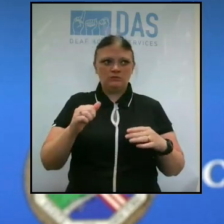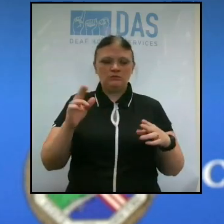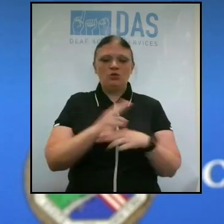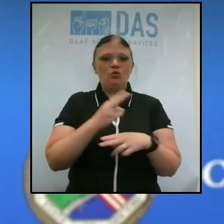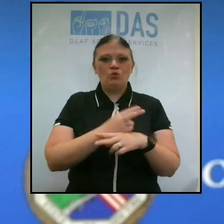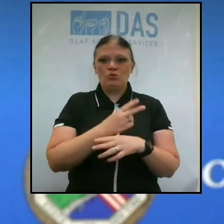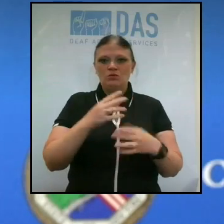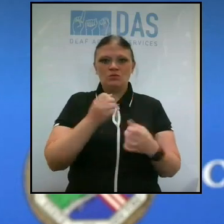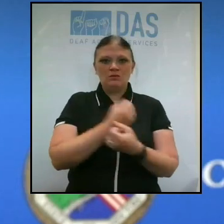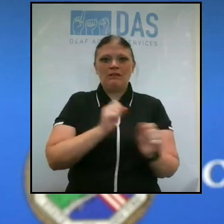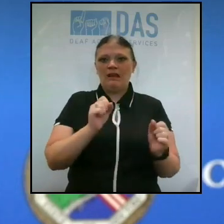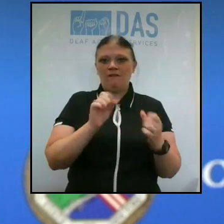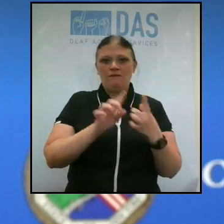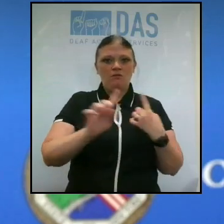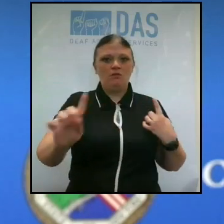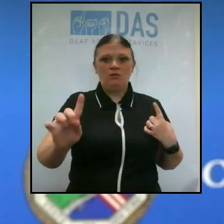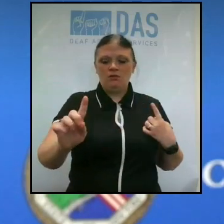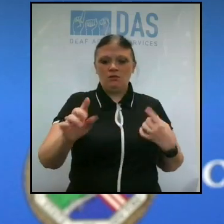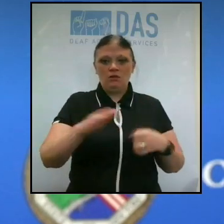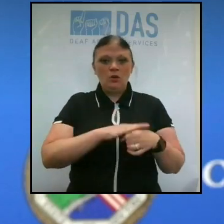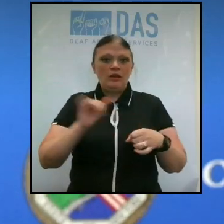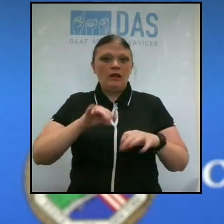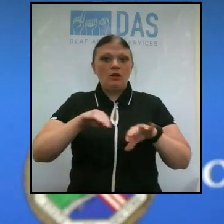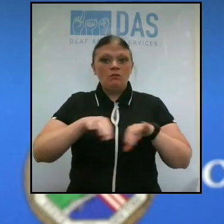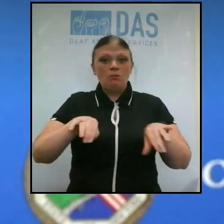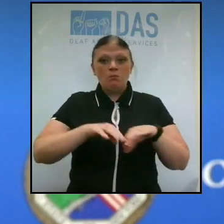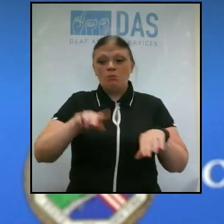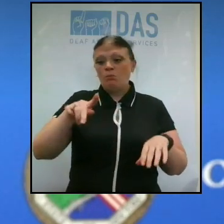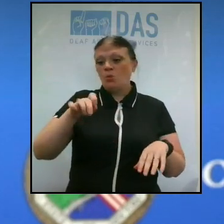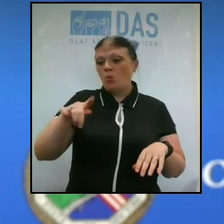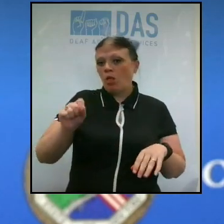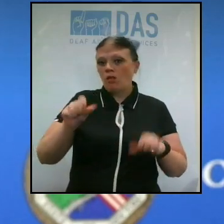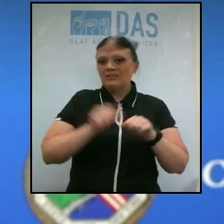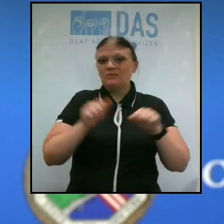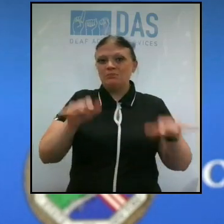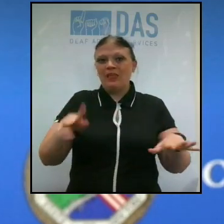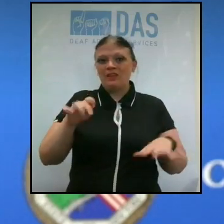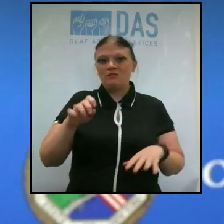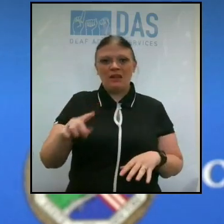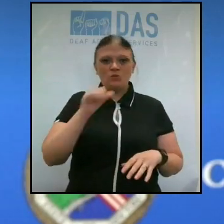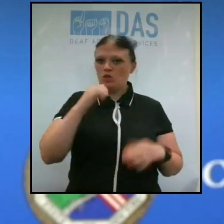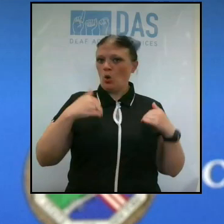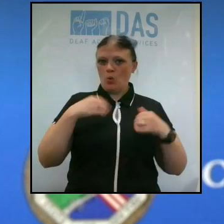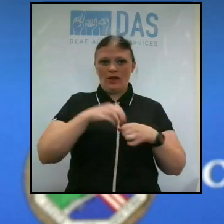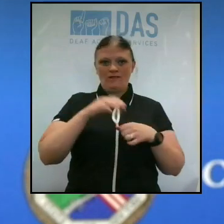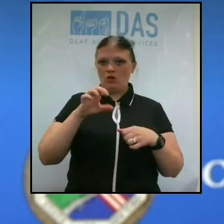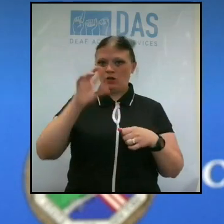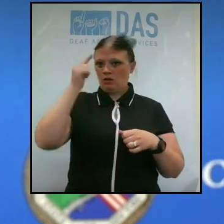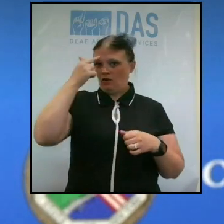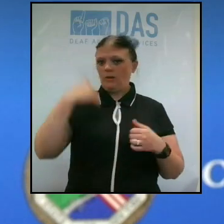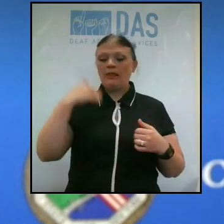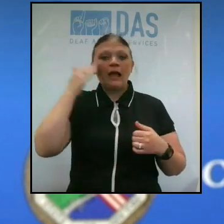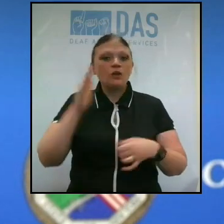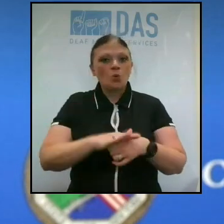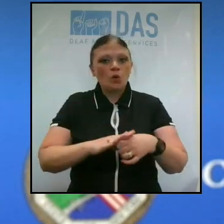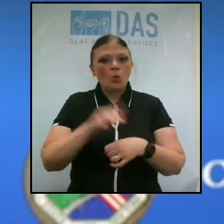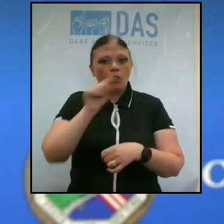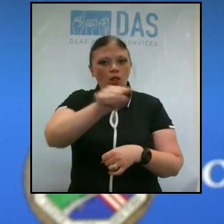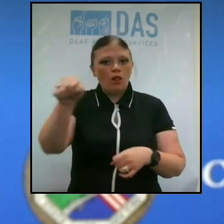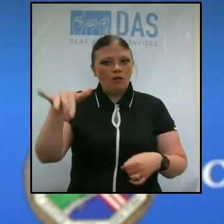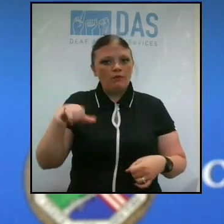when it comes to locations like pools, splash pads, which we do not have in Erie County government, but I know a lot of our local governments